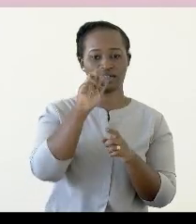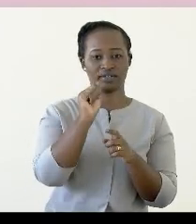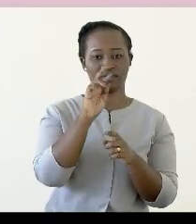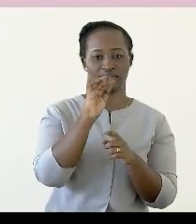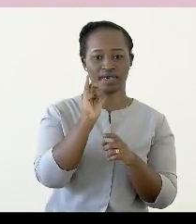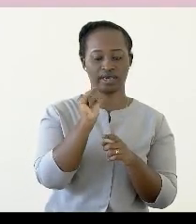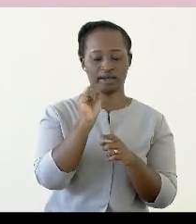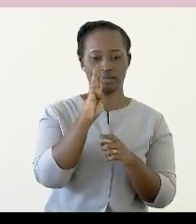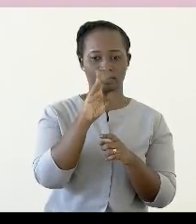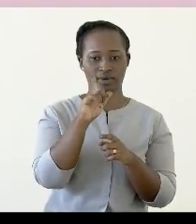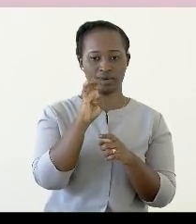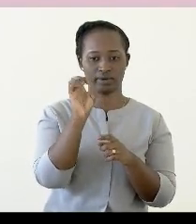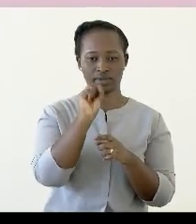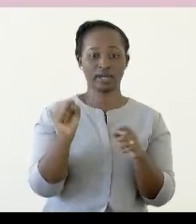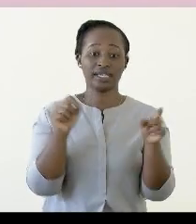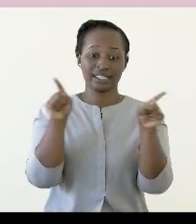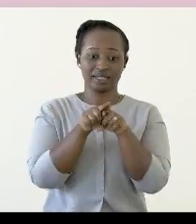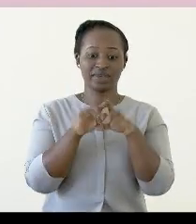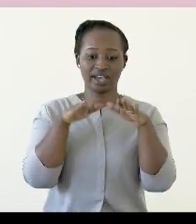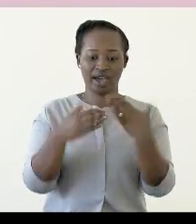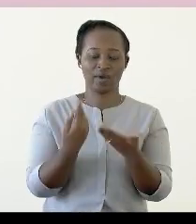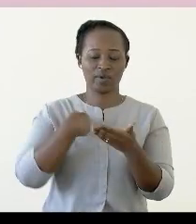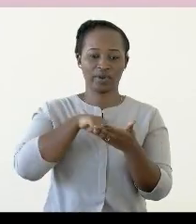Just like how we used to write the